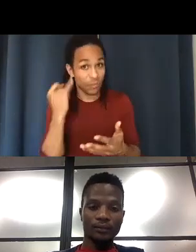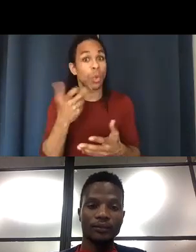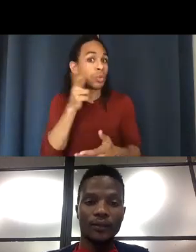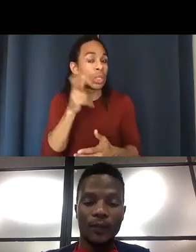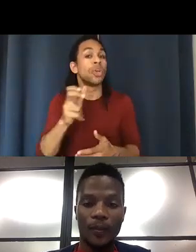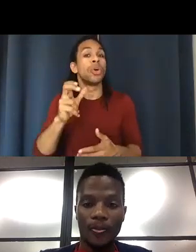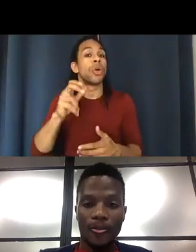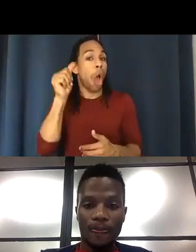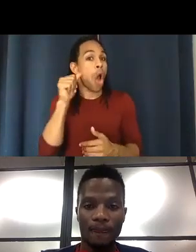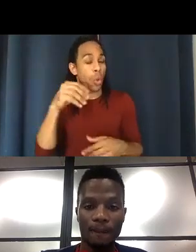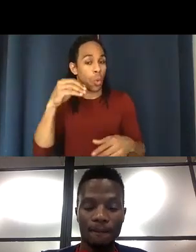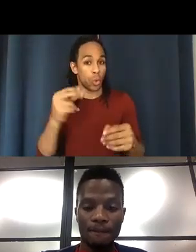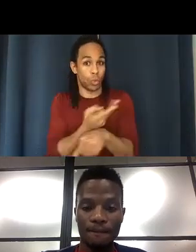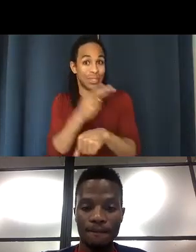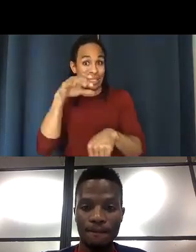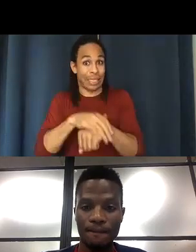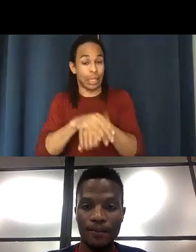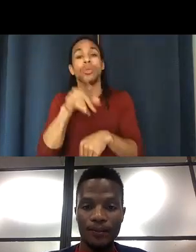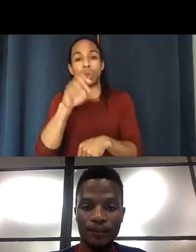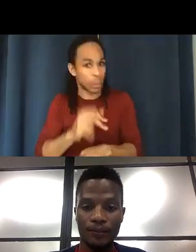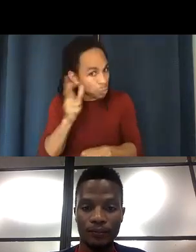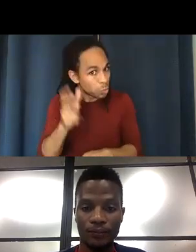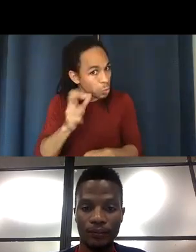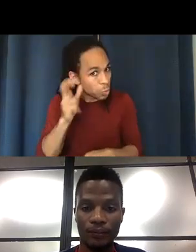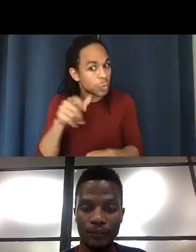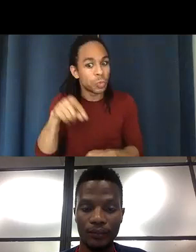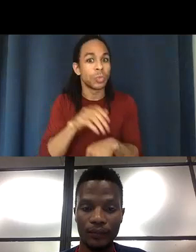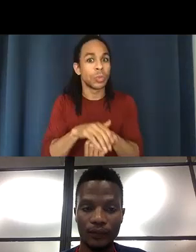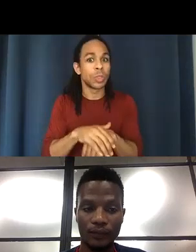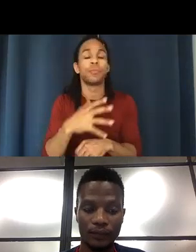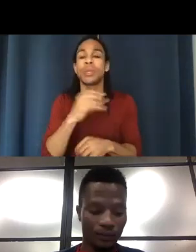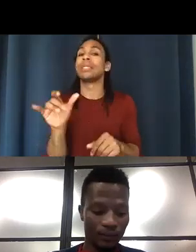English. You can do the same para español y portugués.